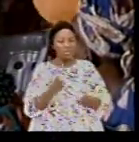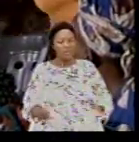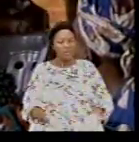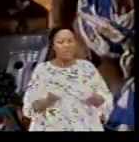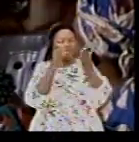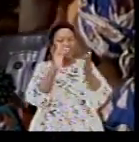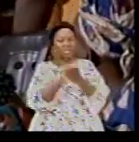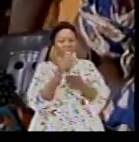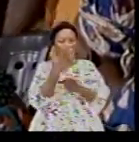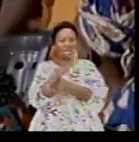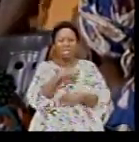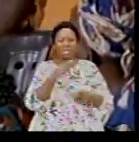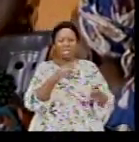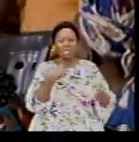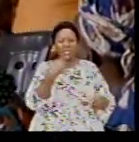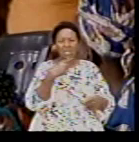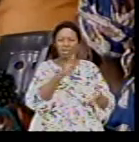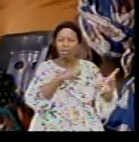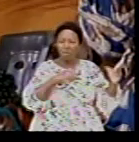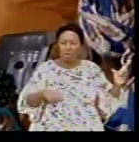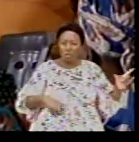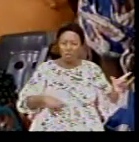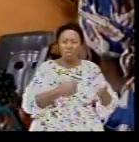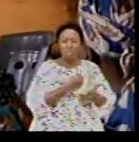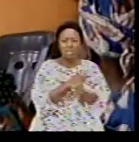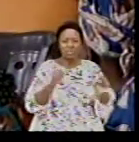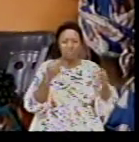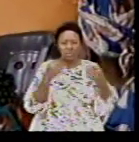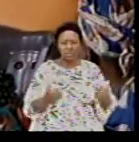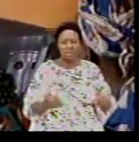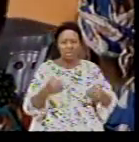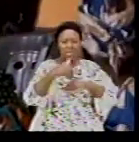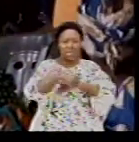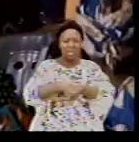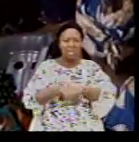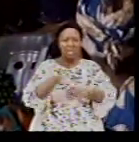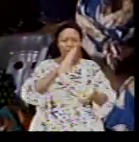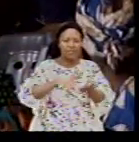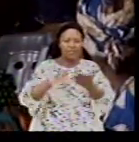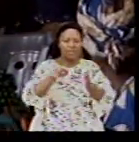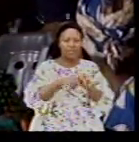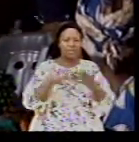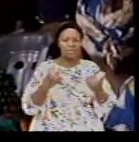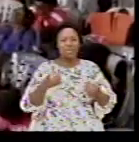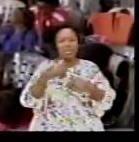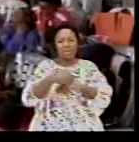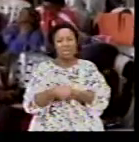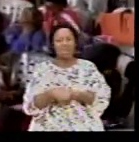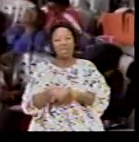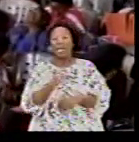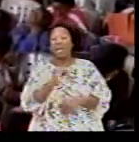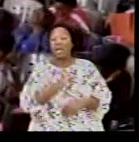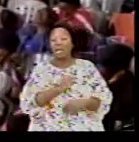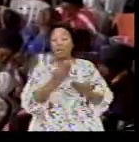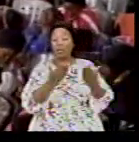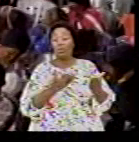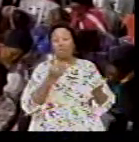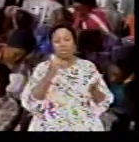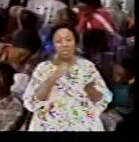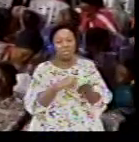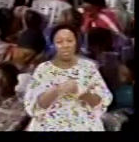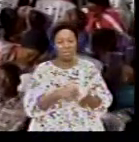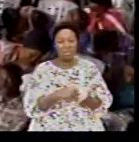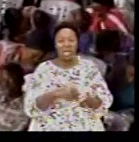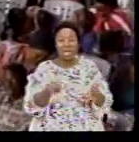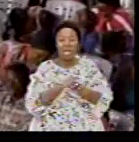Lord, salvation tonight. Forgiveness tonight. I want it. As you are raising